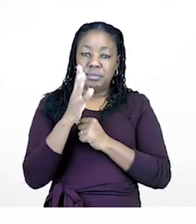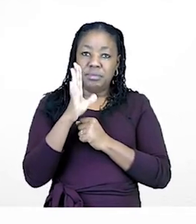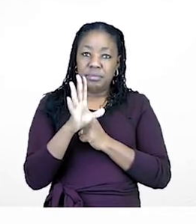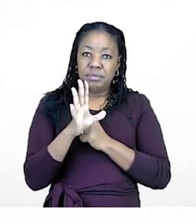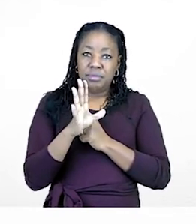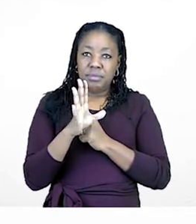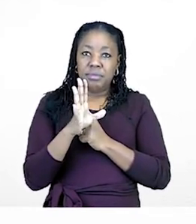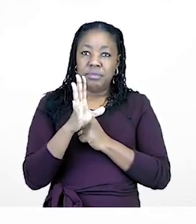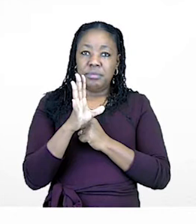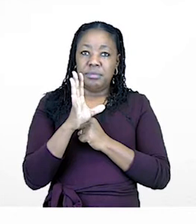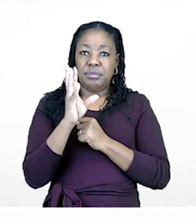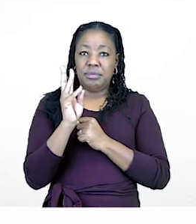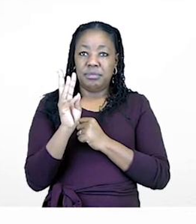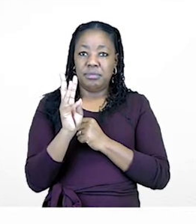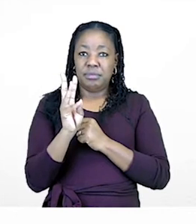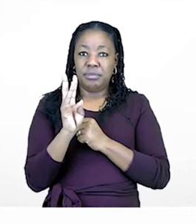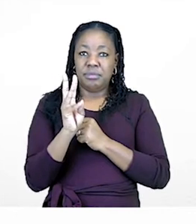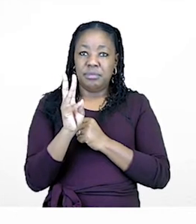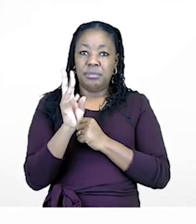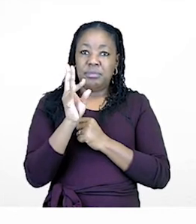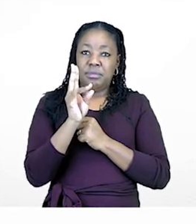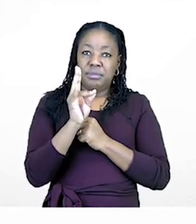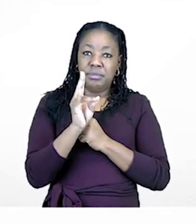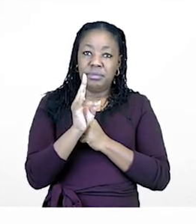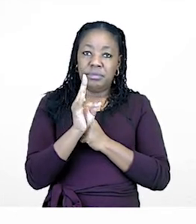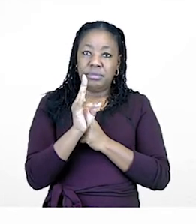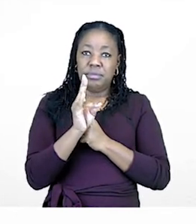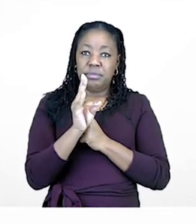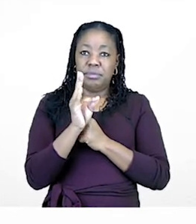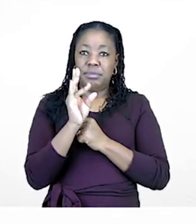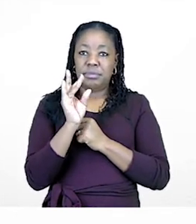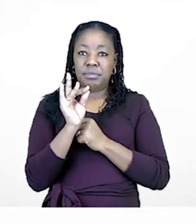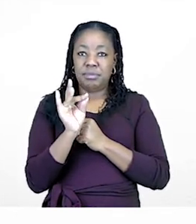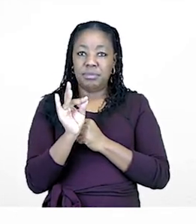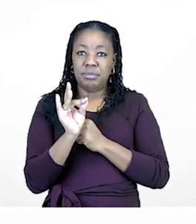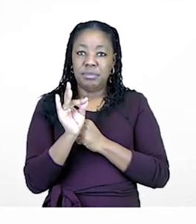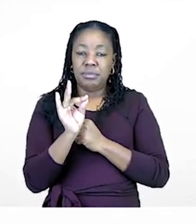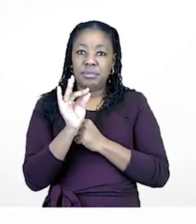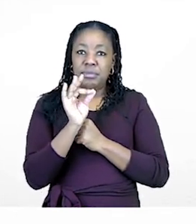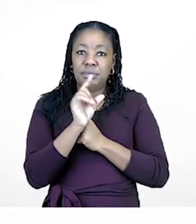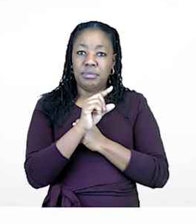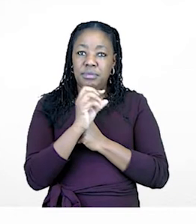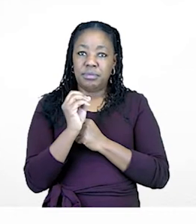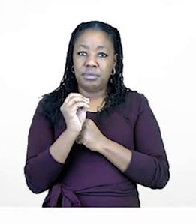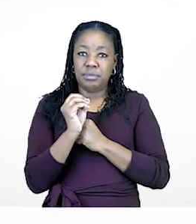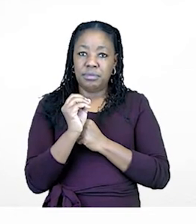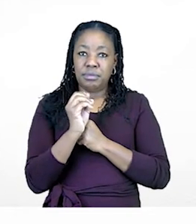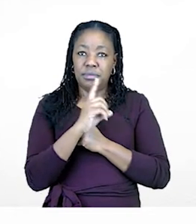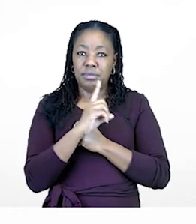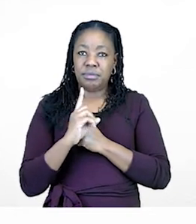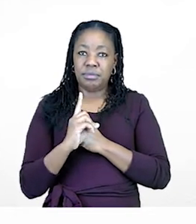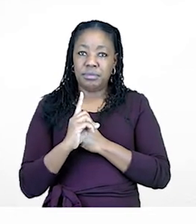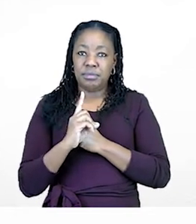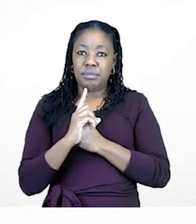5, 6, 7, 8, 9, 10,